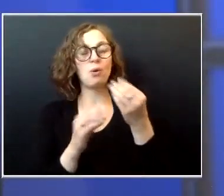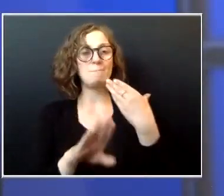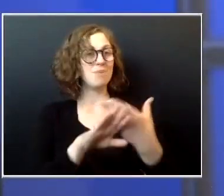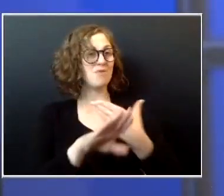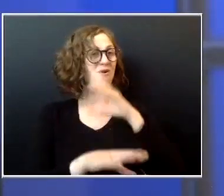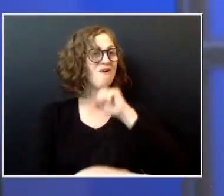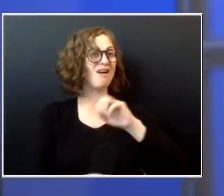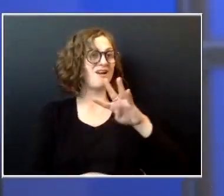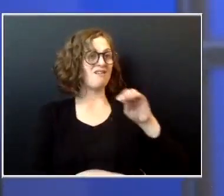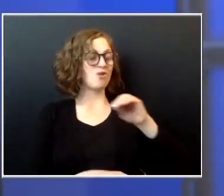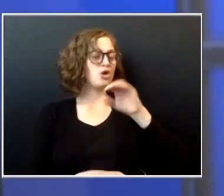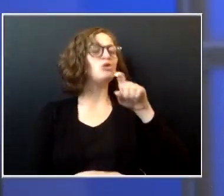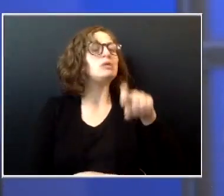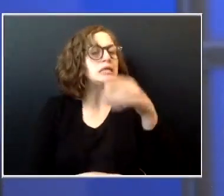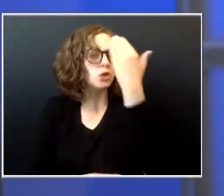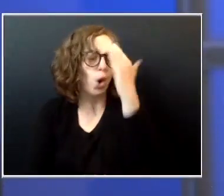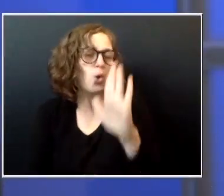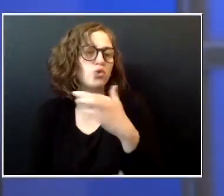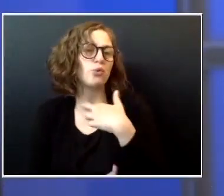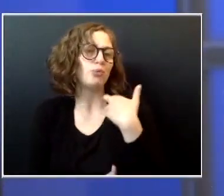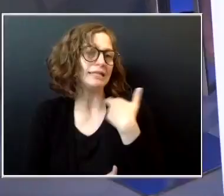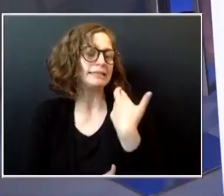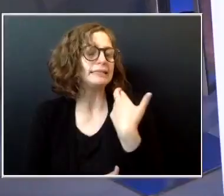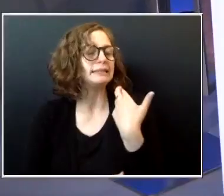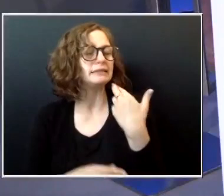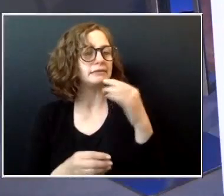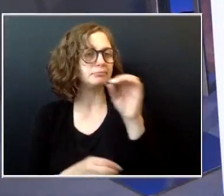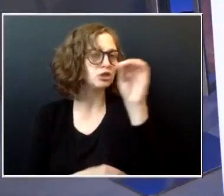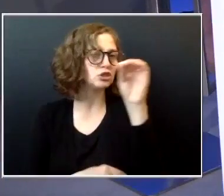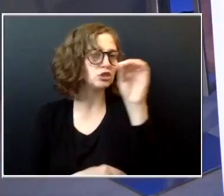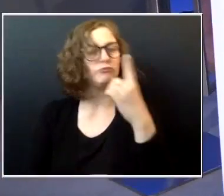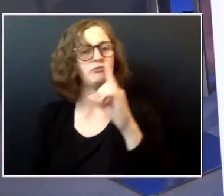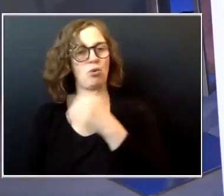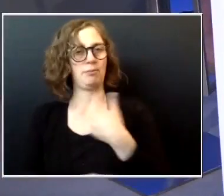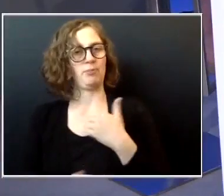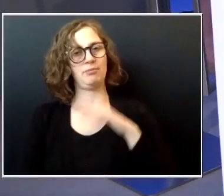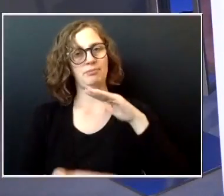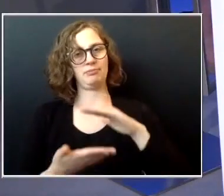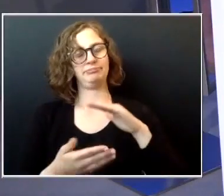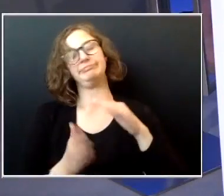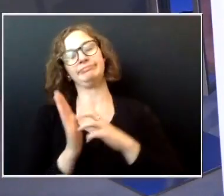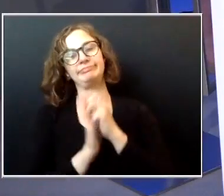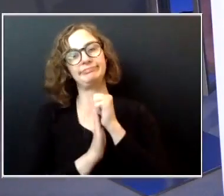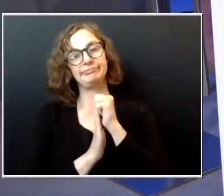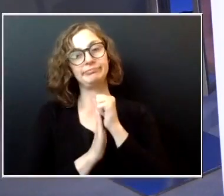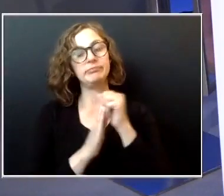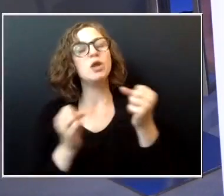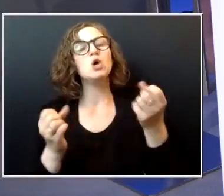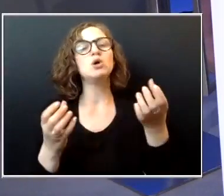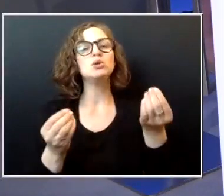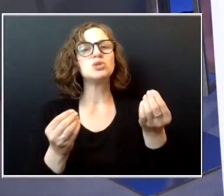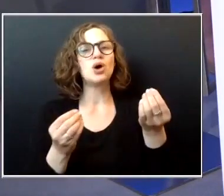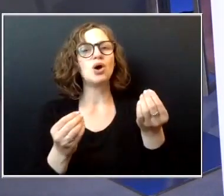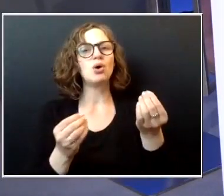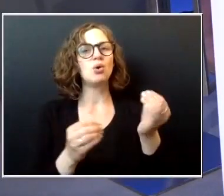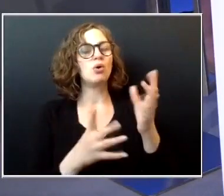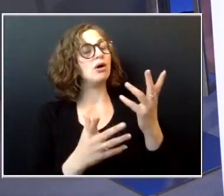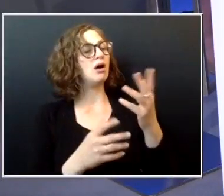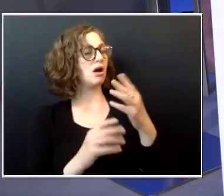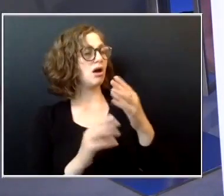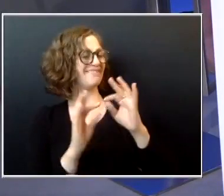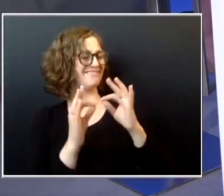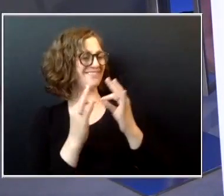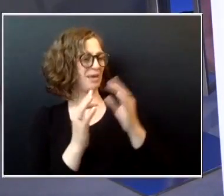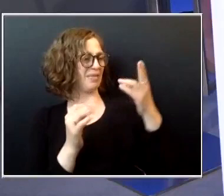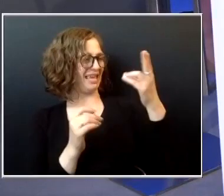to start before that starting age. So if it's just that you have a family history, that would tip you off to go in early. But where do you get a